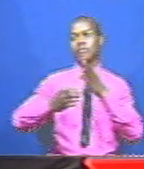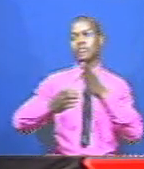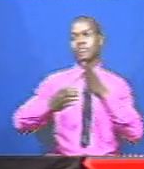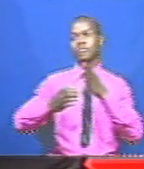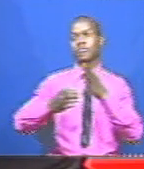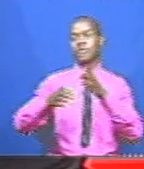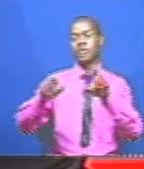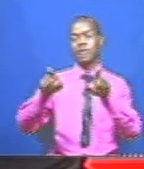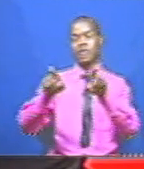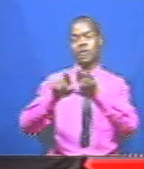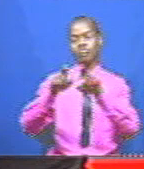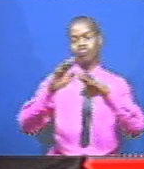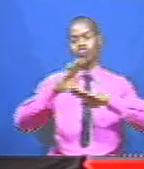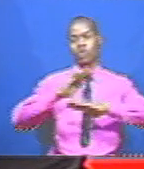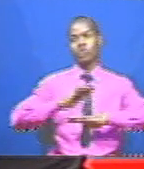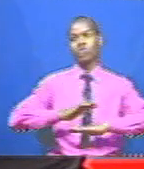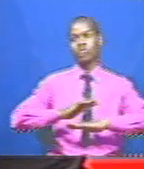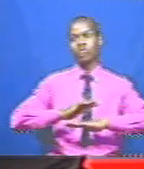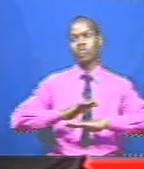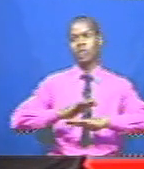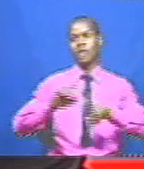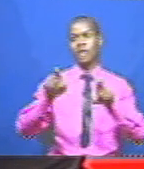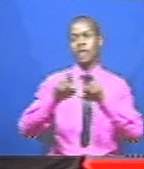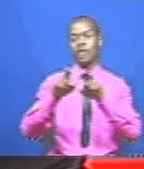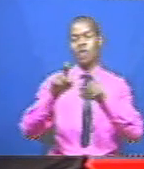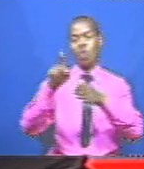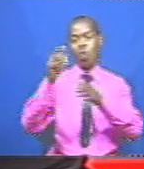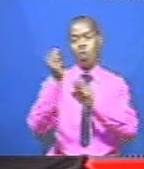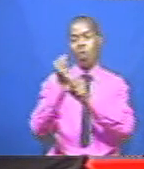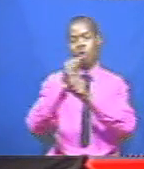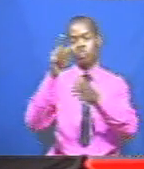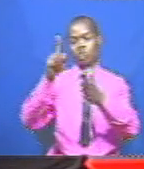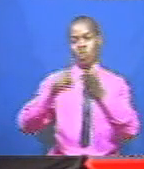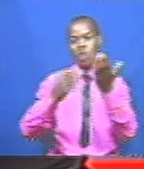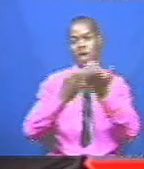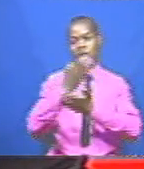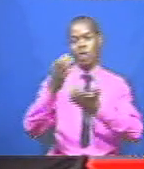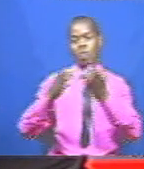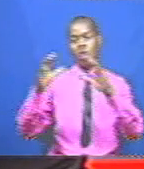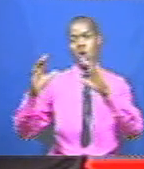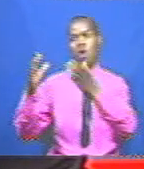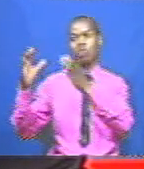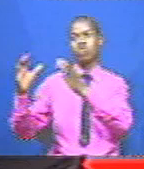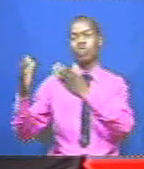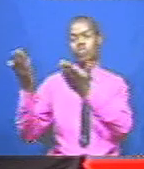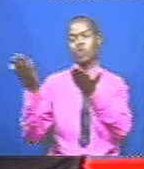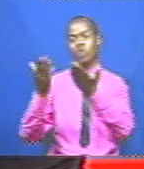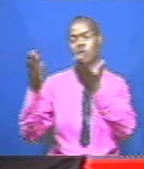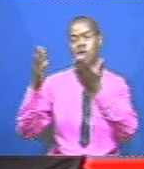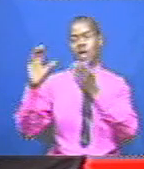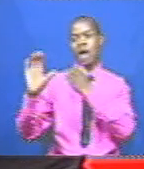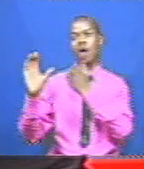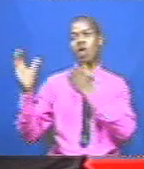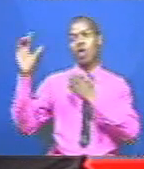that. What I'm doing right now is the economic block. The Jumuiya ya Kaunti za Pwani. So yes, Punguza